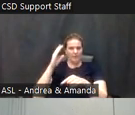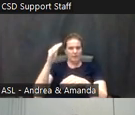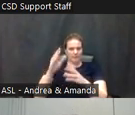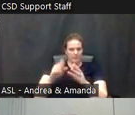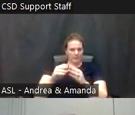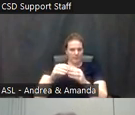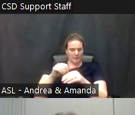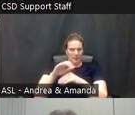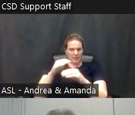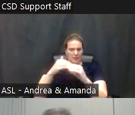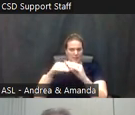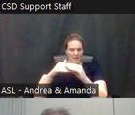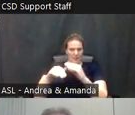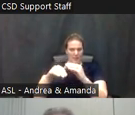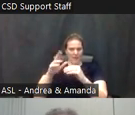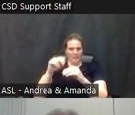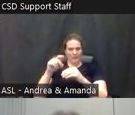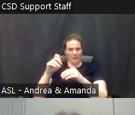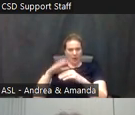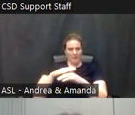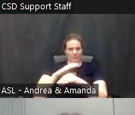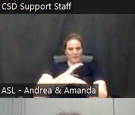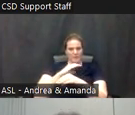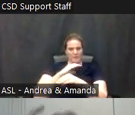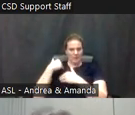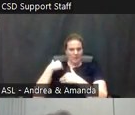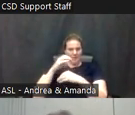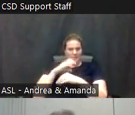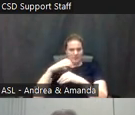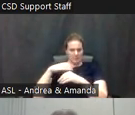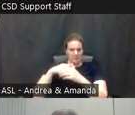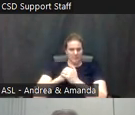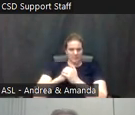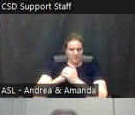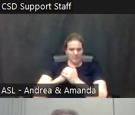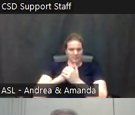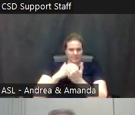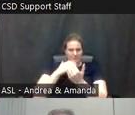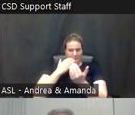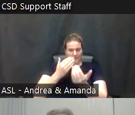up for emails updates on the Police Accountability Commission.